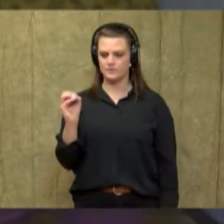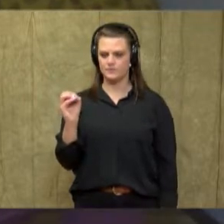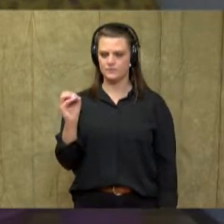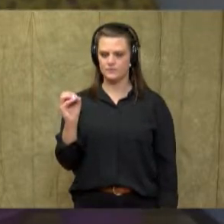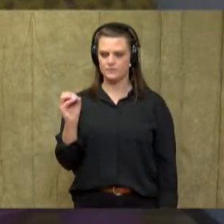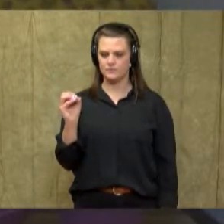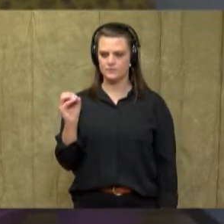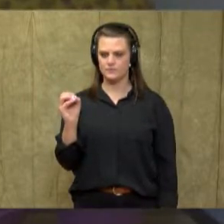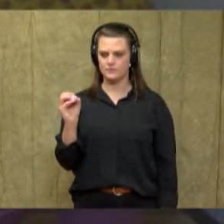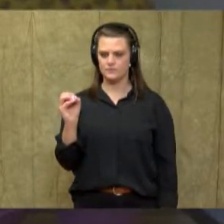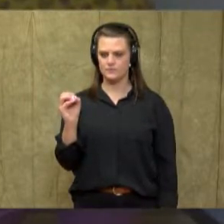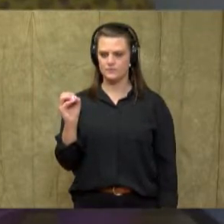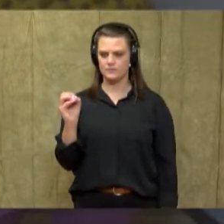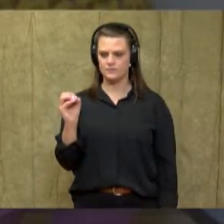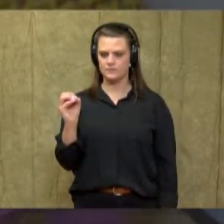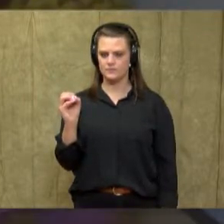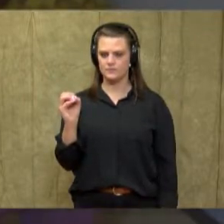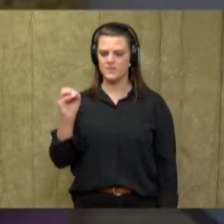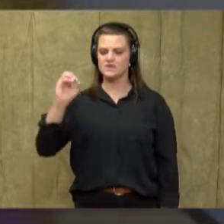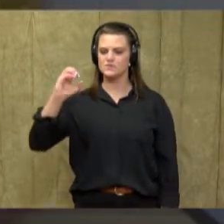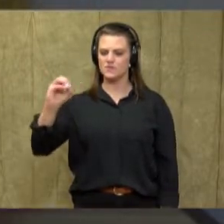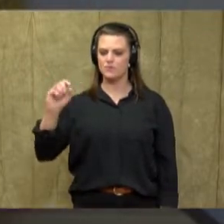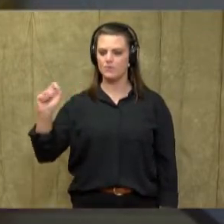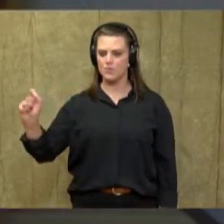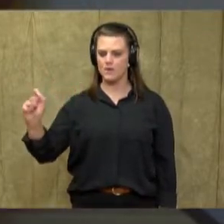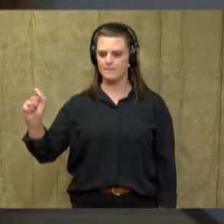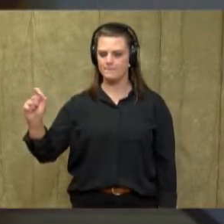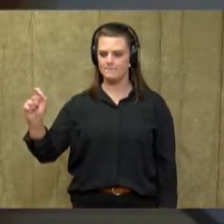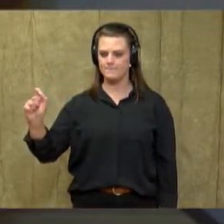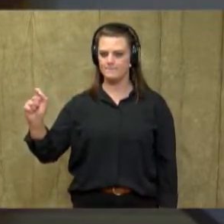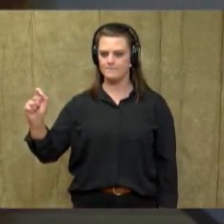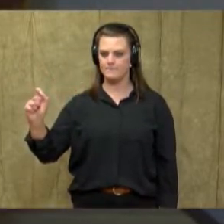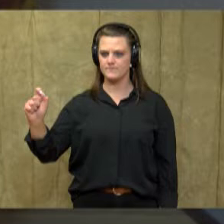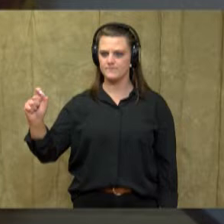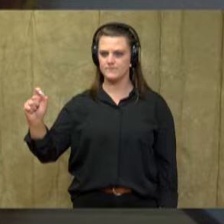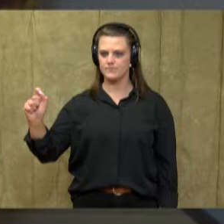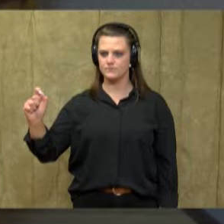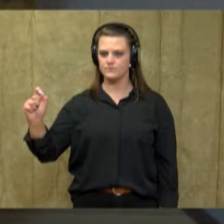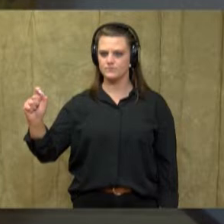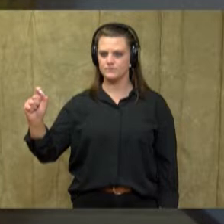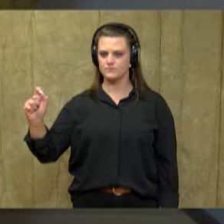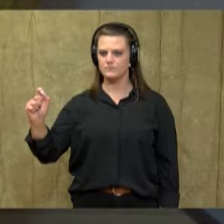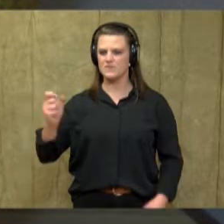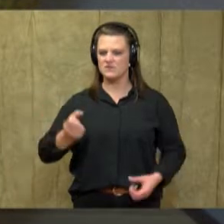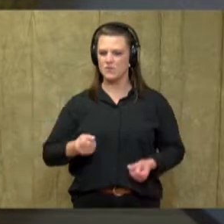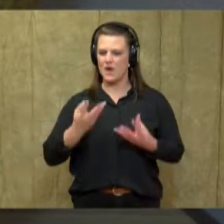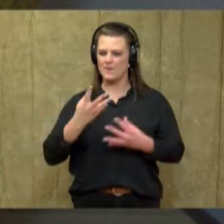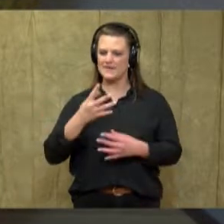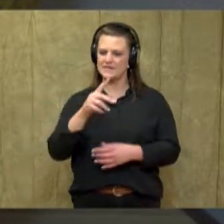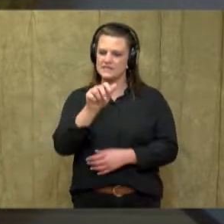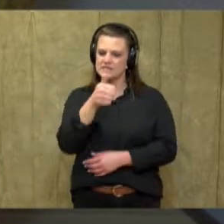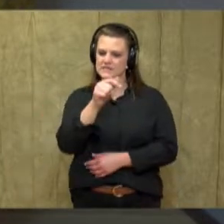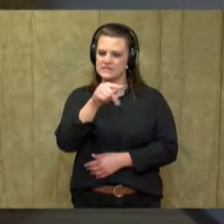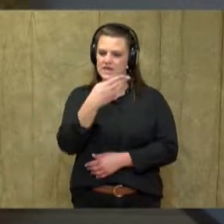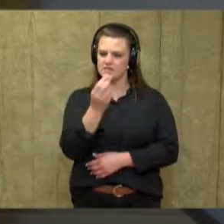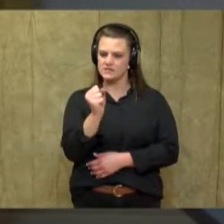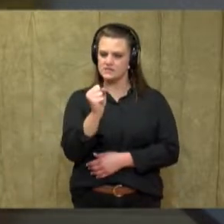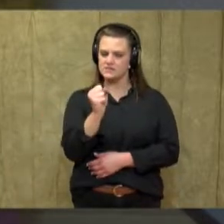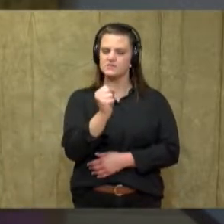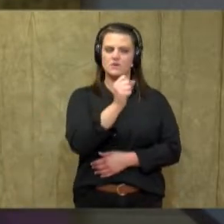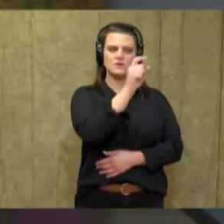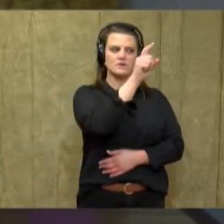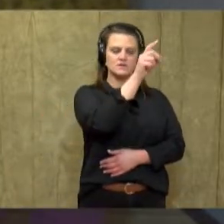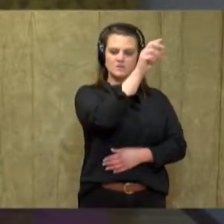over here and I'm going to put a 0. All right. Well, how many tenths do I have?